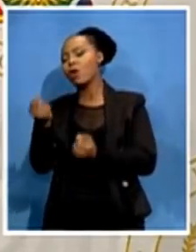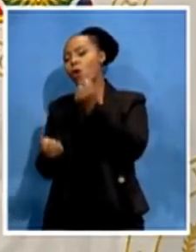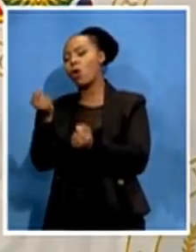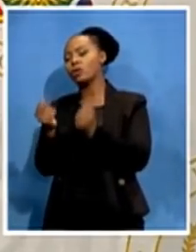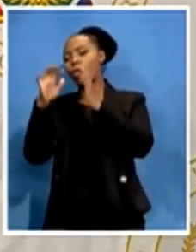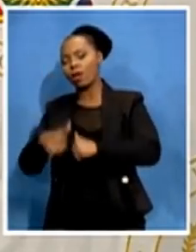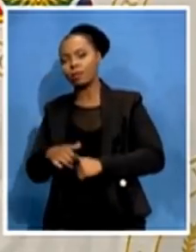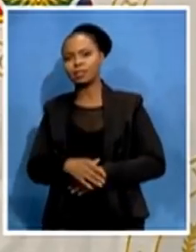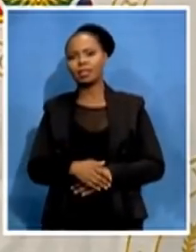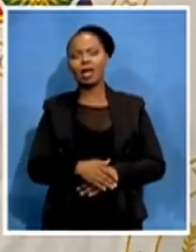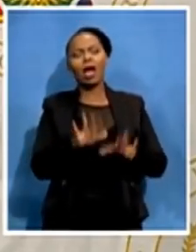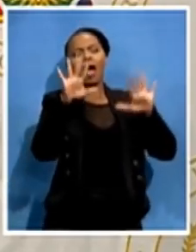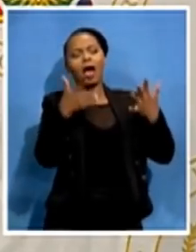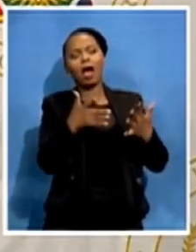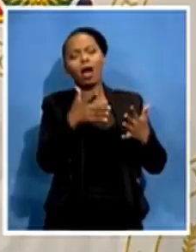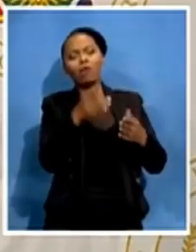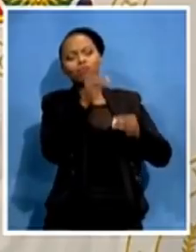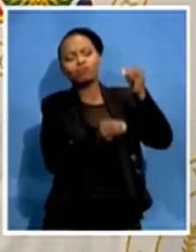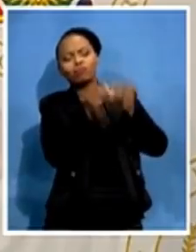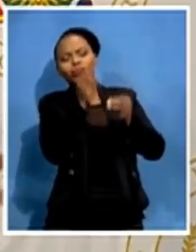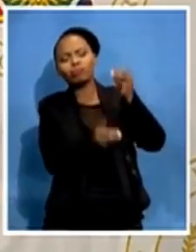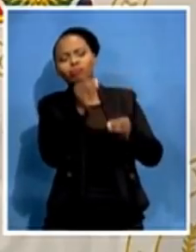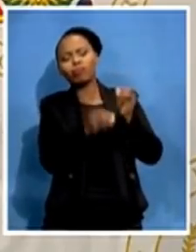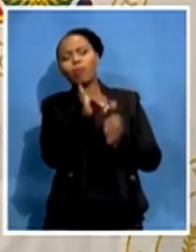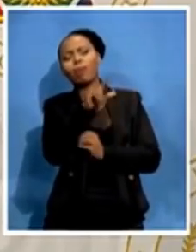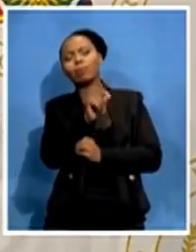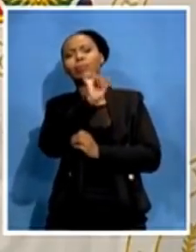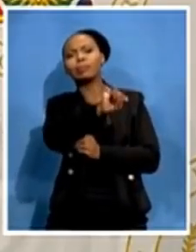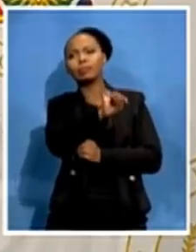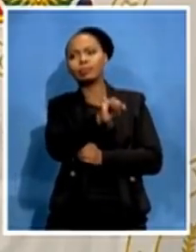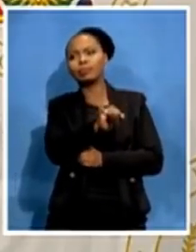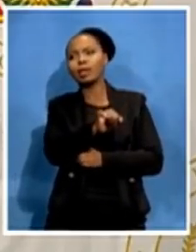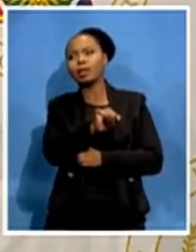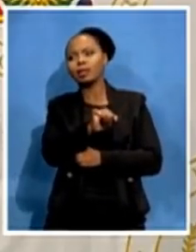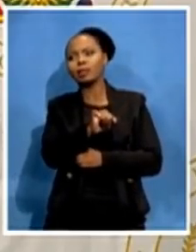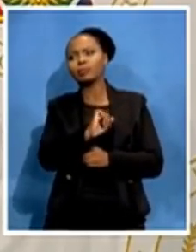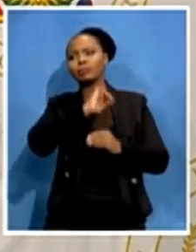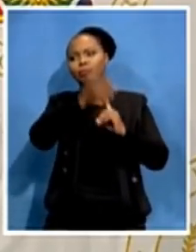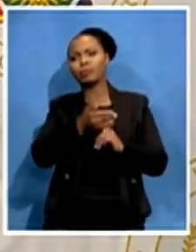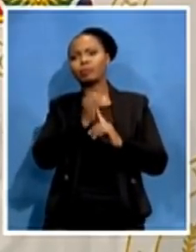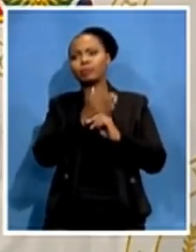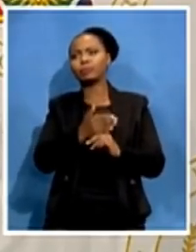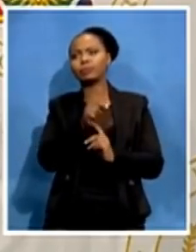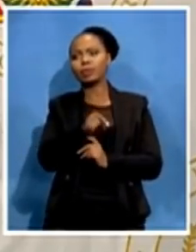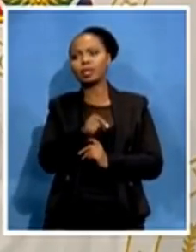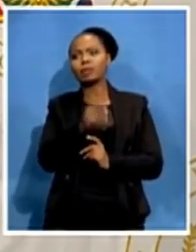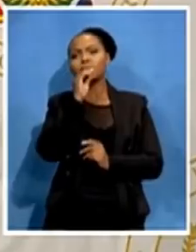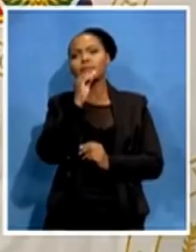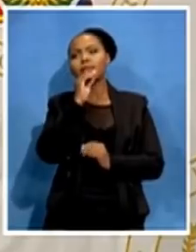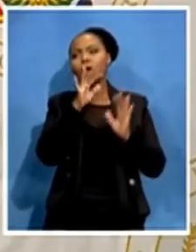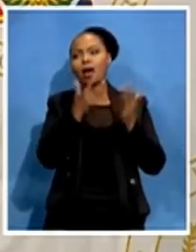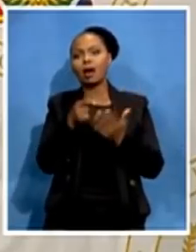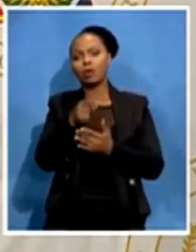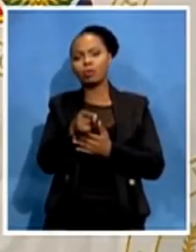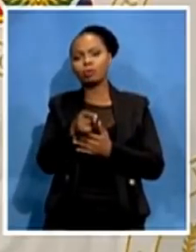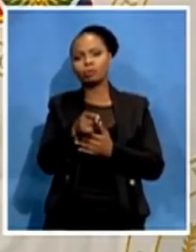around your nerve center? They said, we went all the way. It's virtually impossible to penetrate our